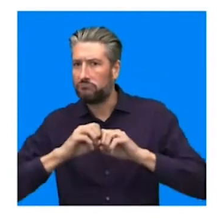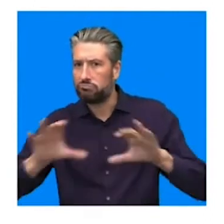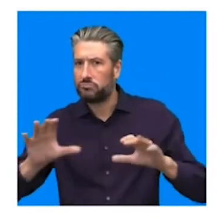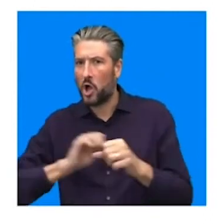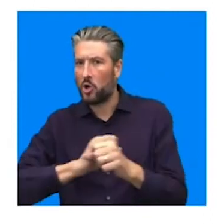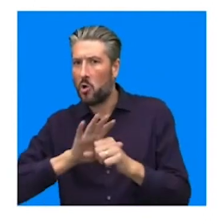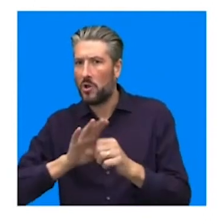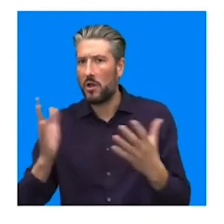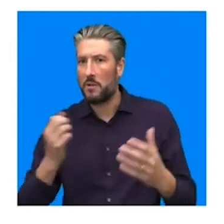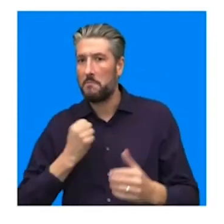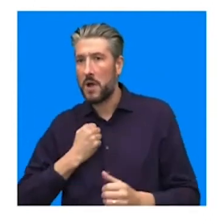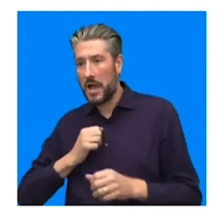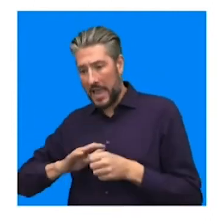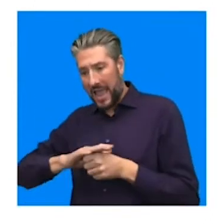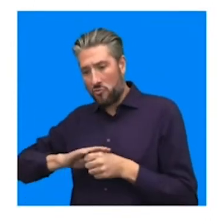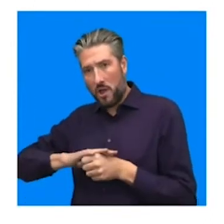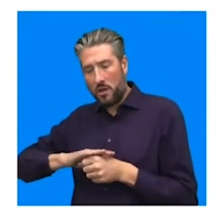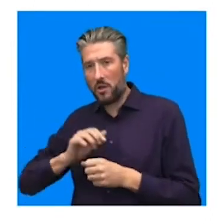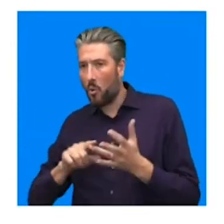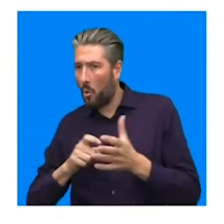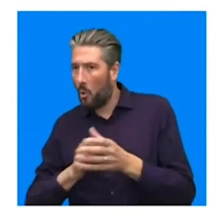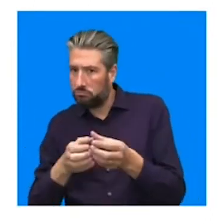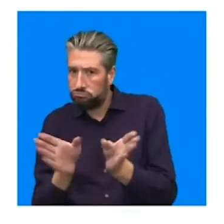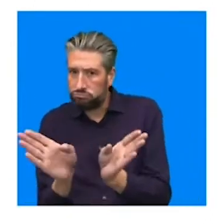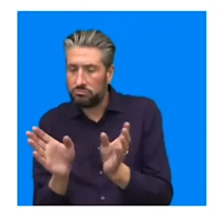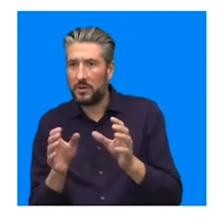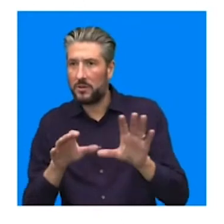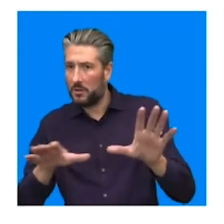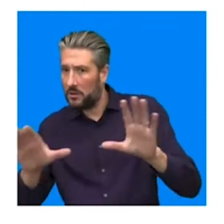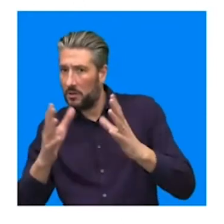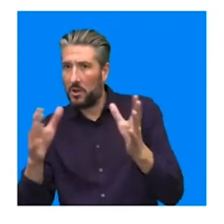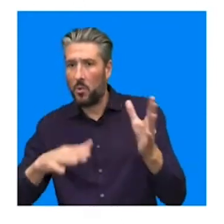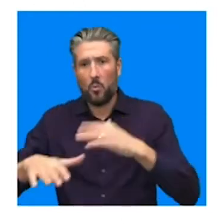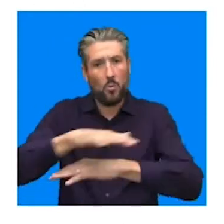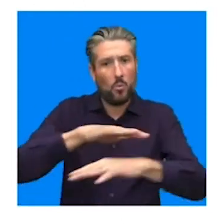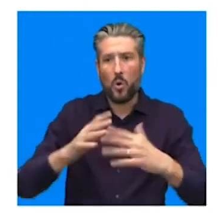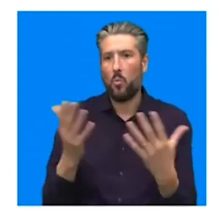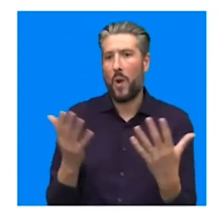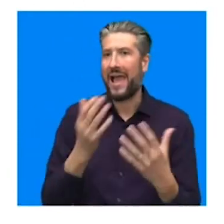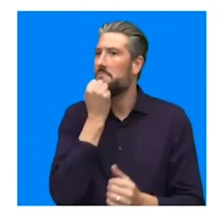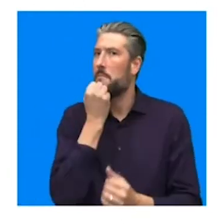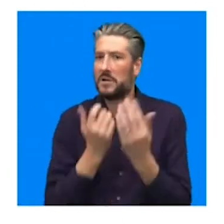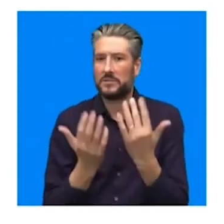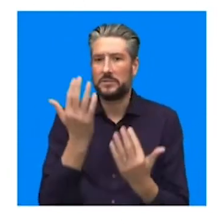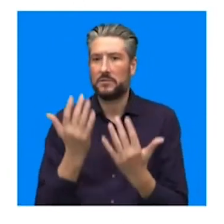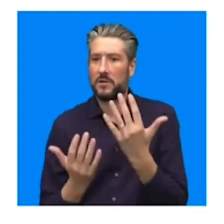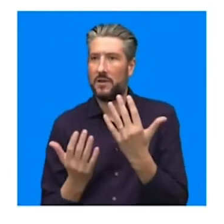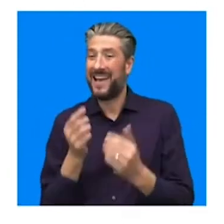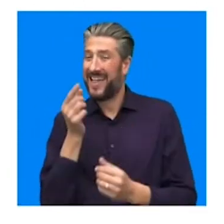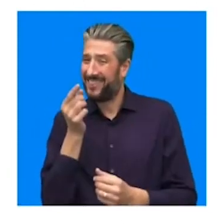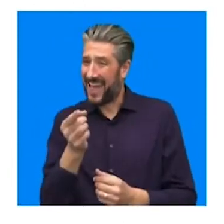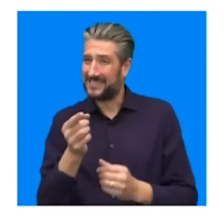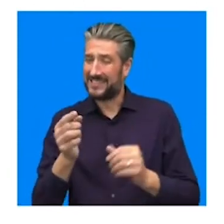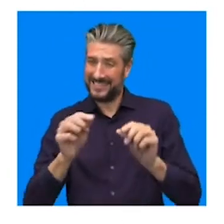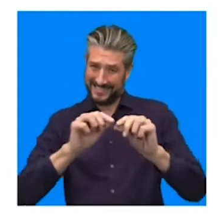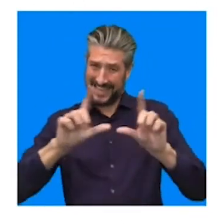all really important, critical information at a time like this, but that website, that dashboard is completely inaccessible.